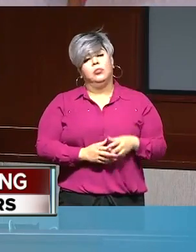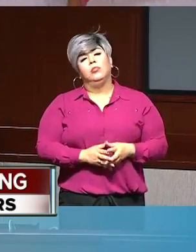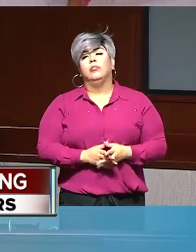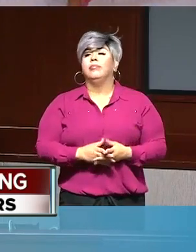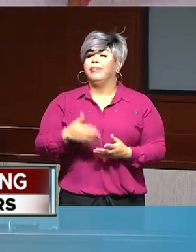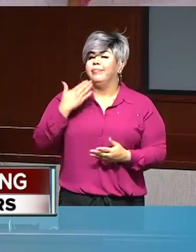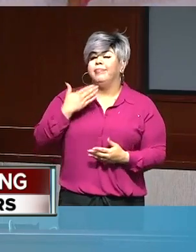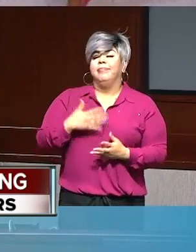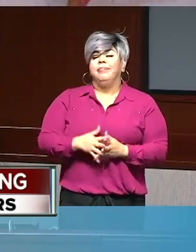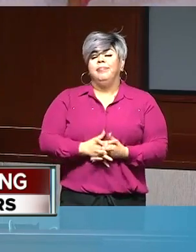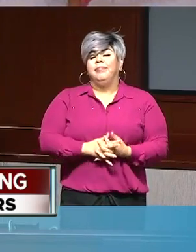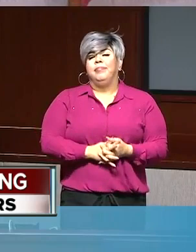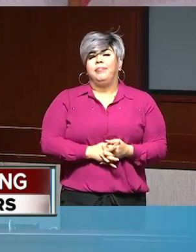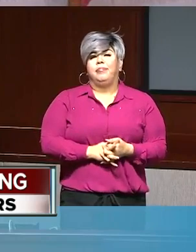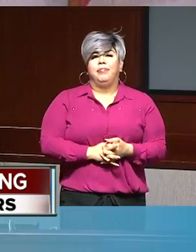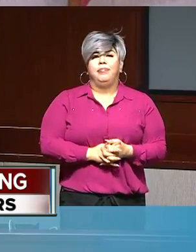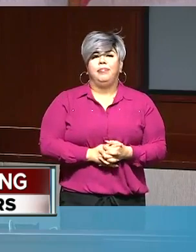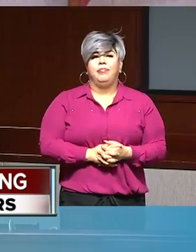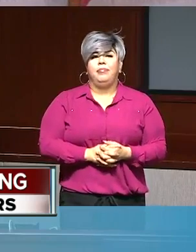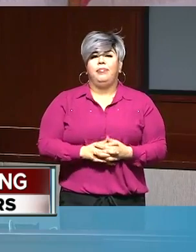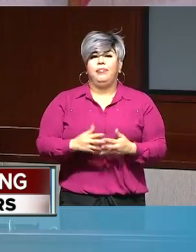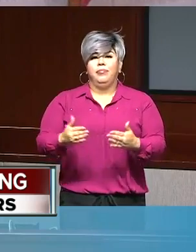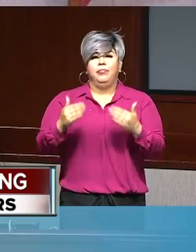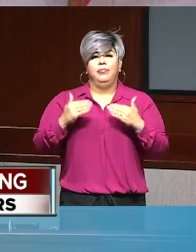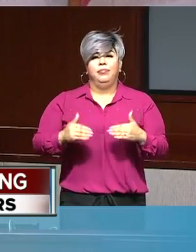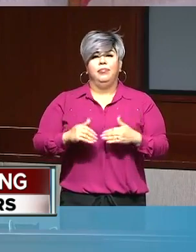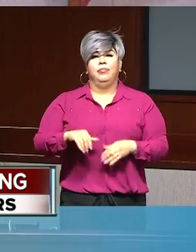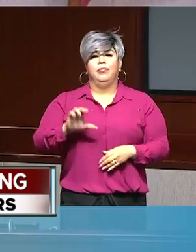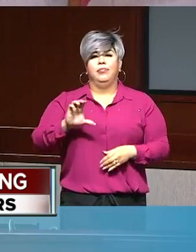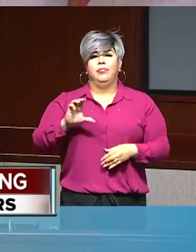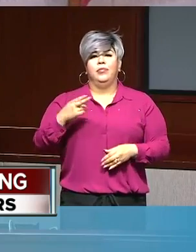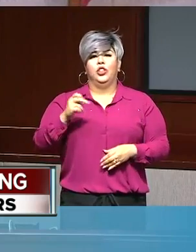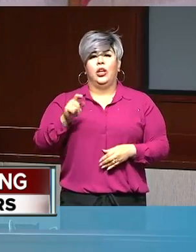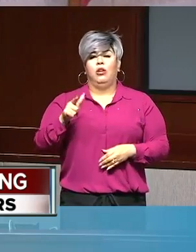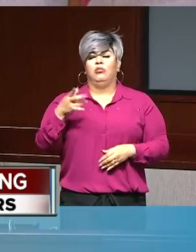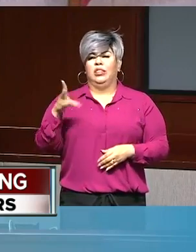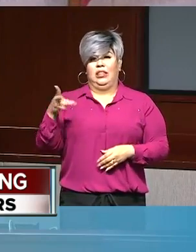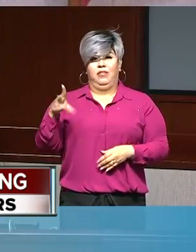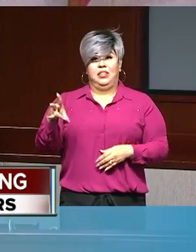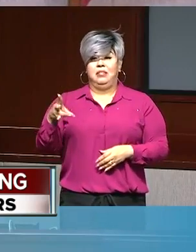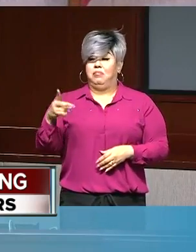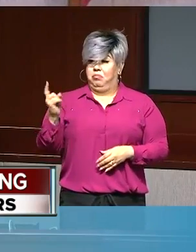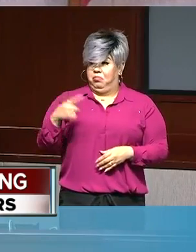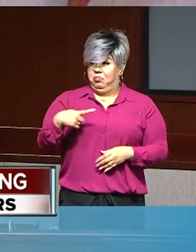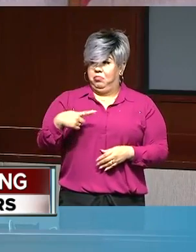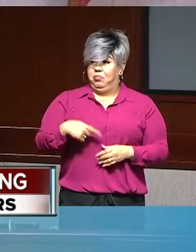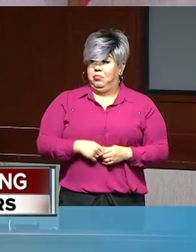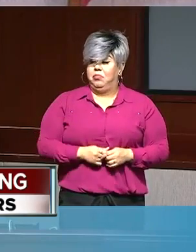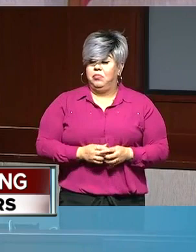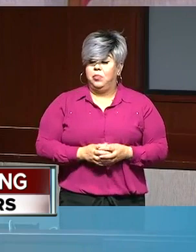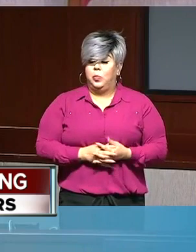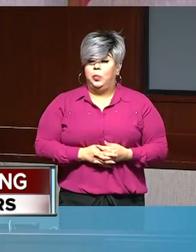Thank you, Kim. Okay, our next outlet is channel 17. Any questions?